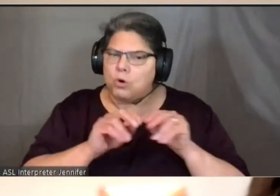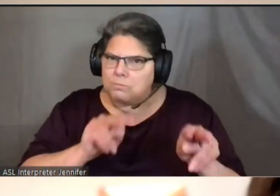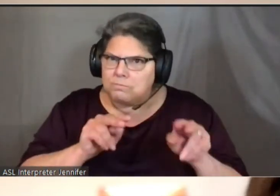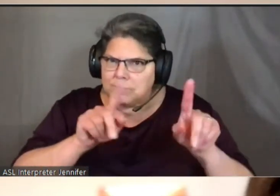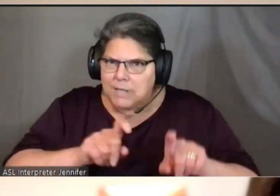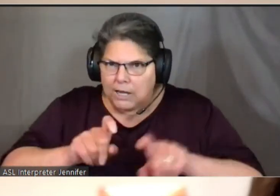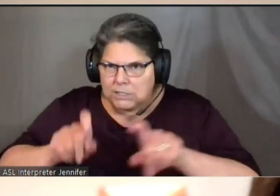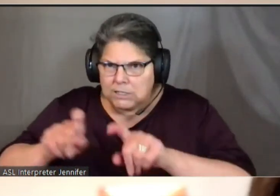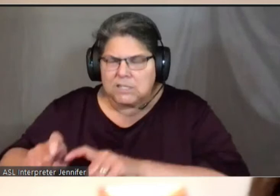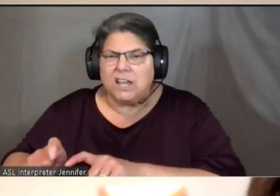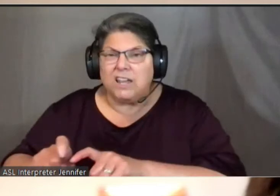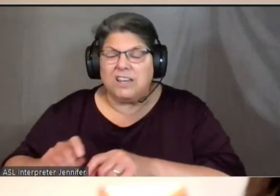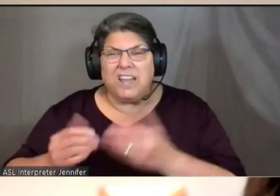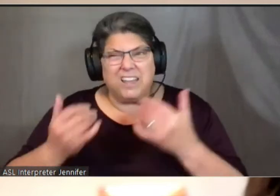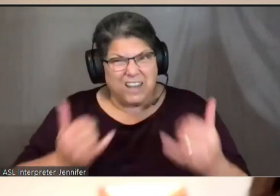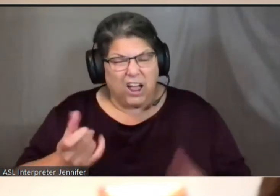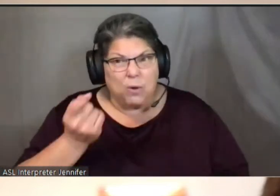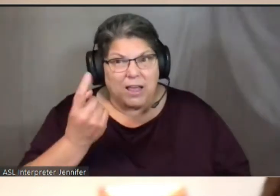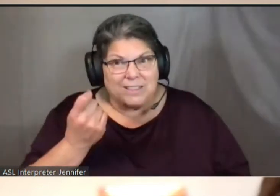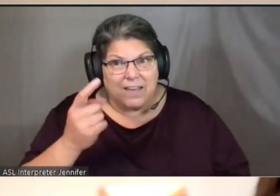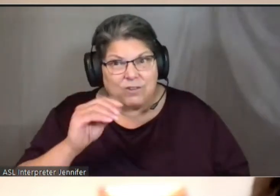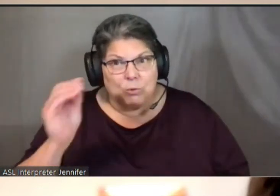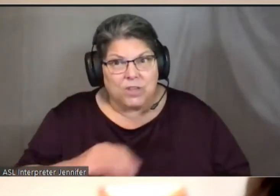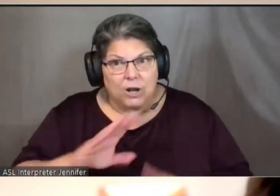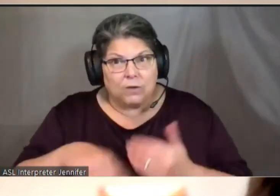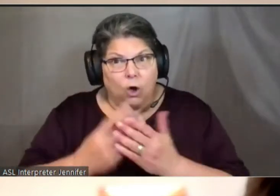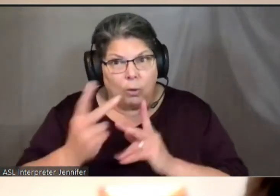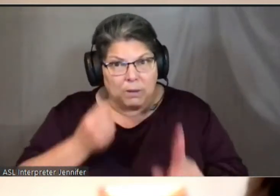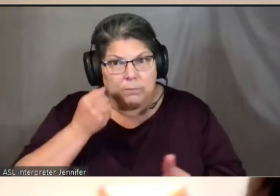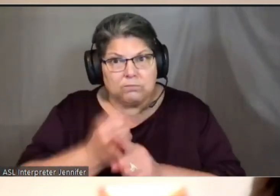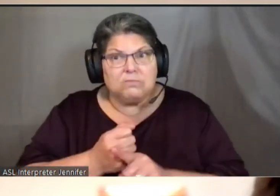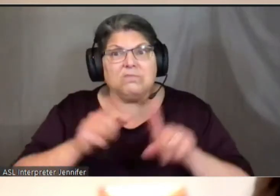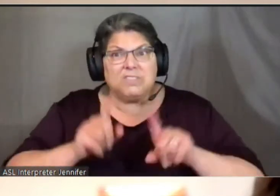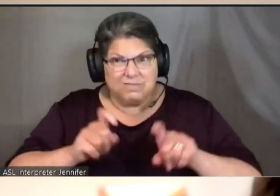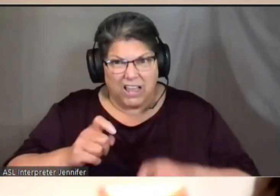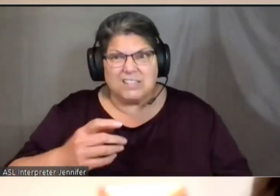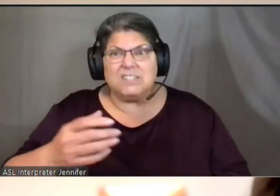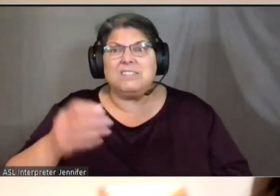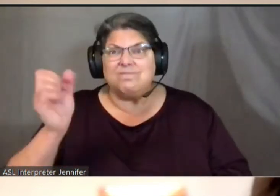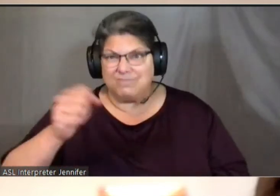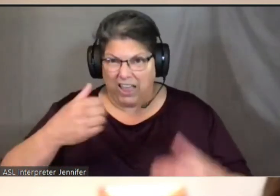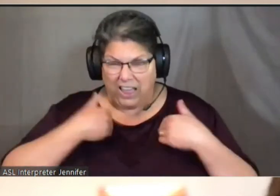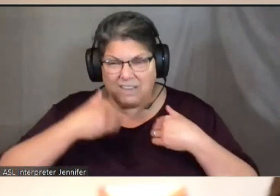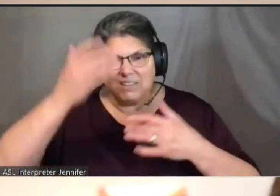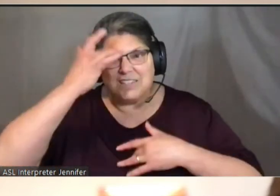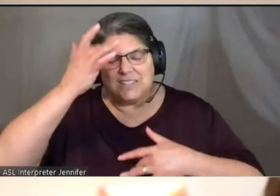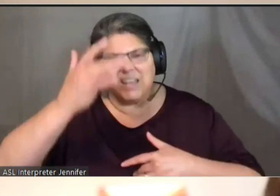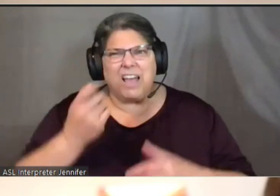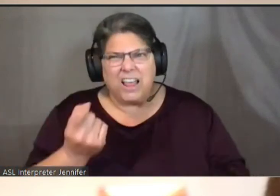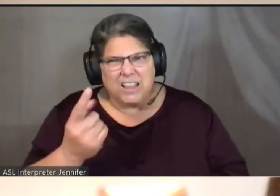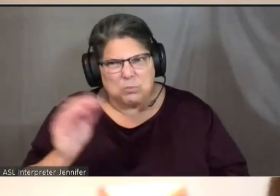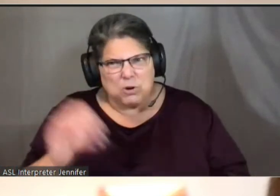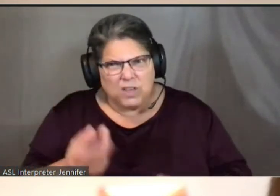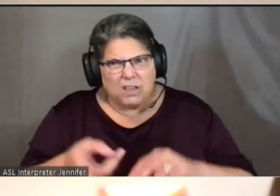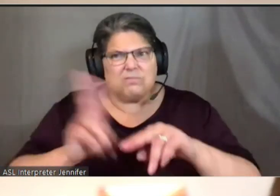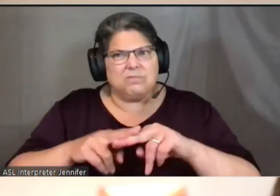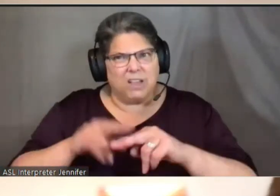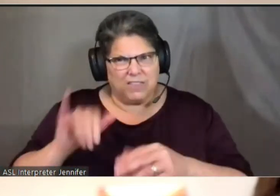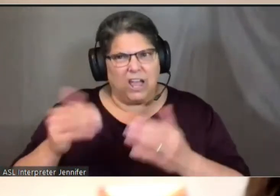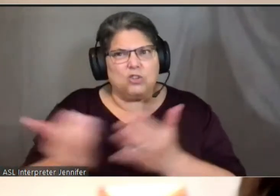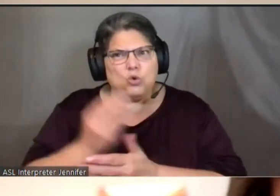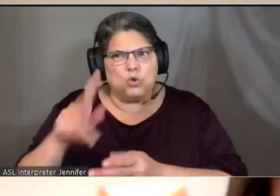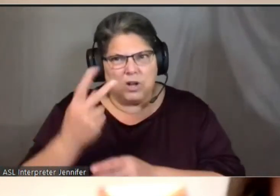of all positive tests. They are working on reporting back to counties more rapidly and other ways to refine this